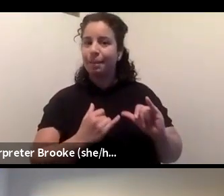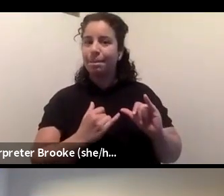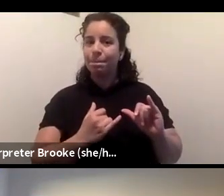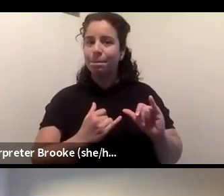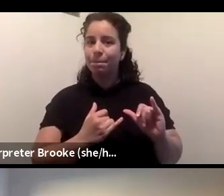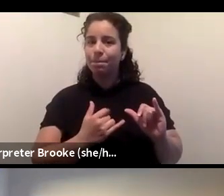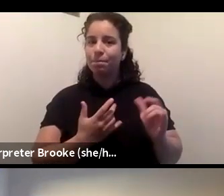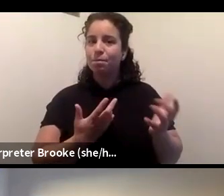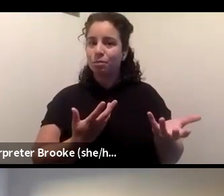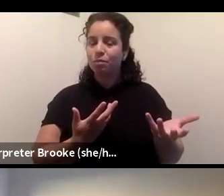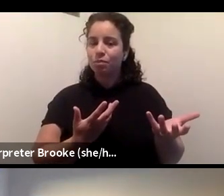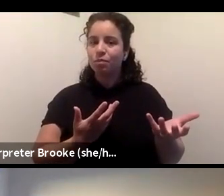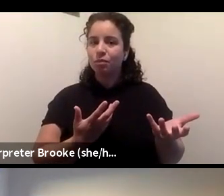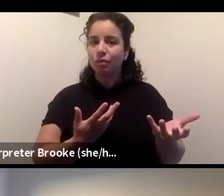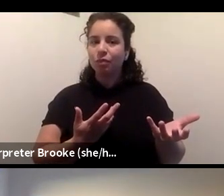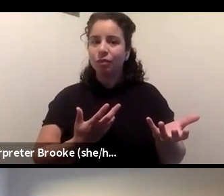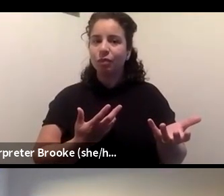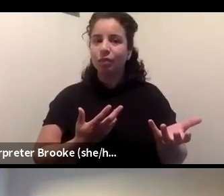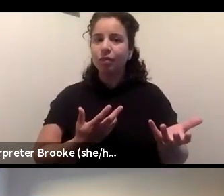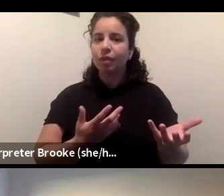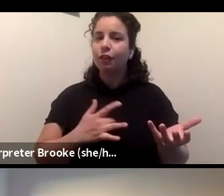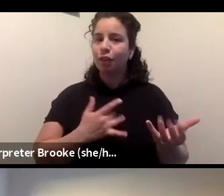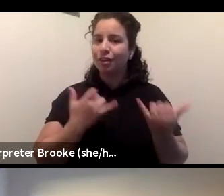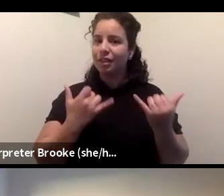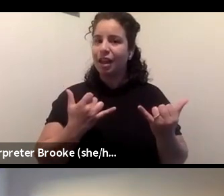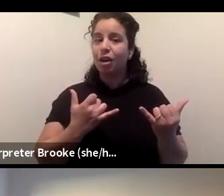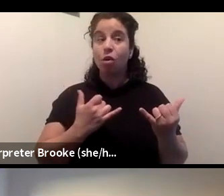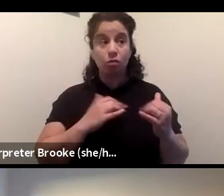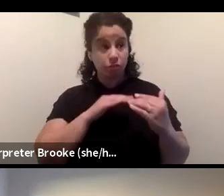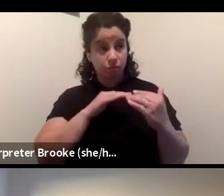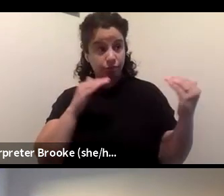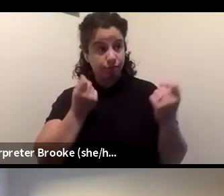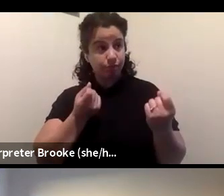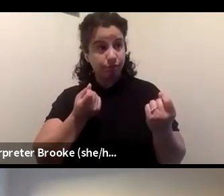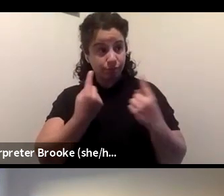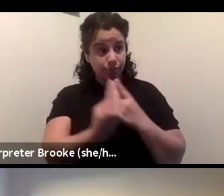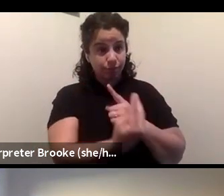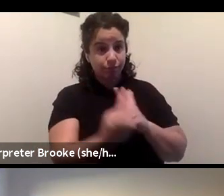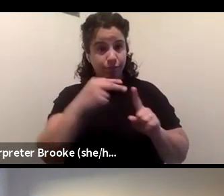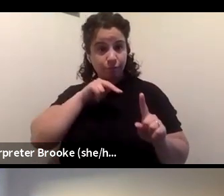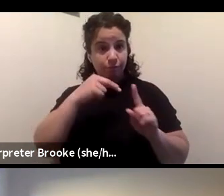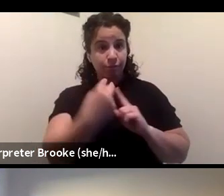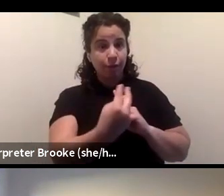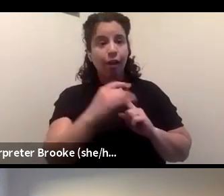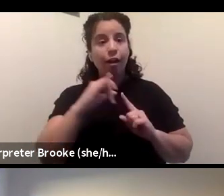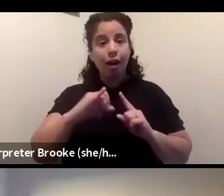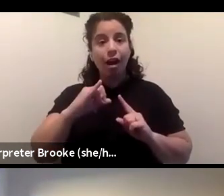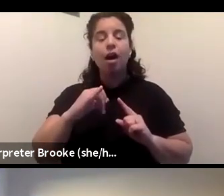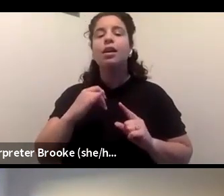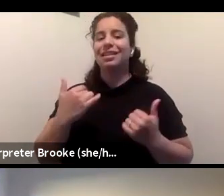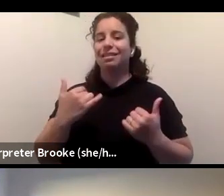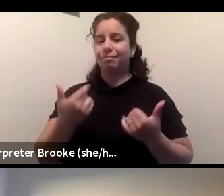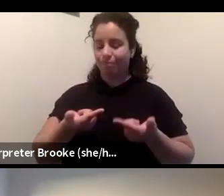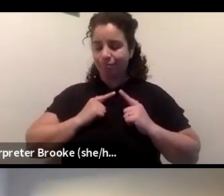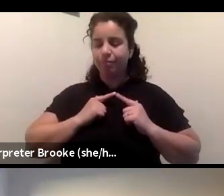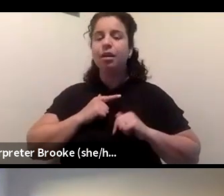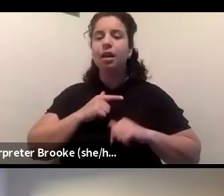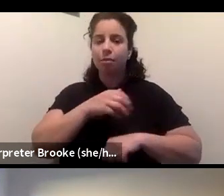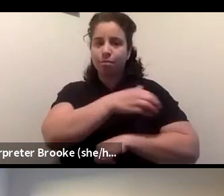that there is a really powerful opportunity for disabled activists